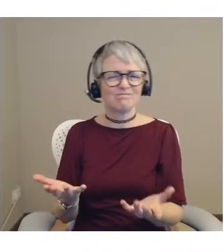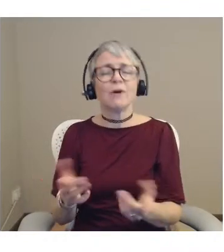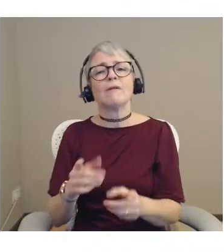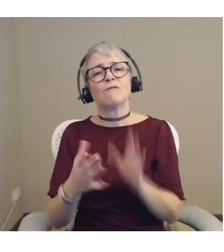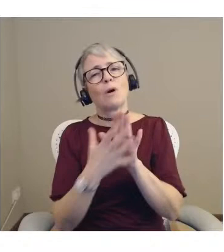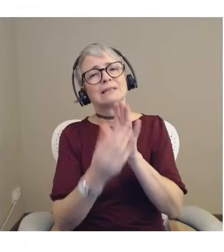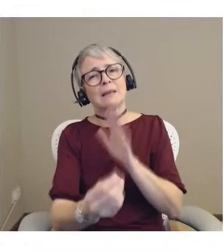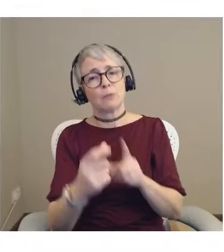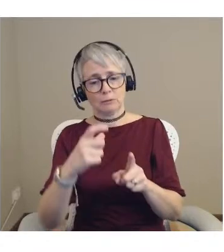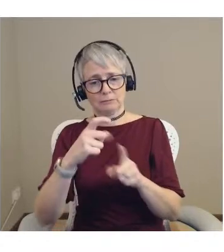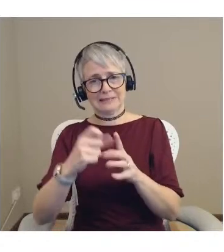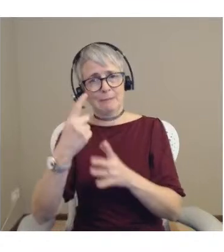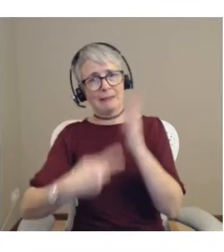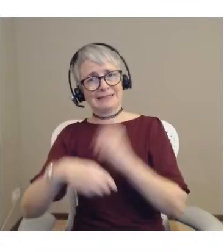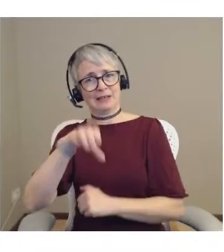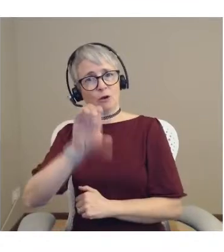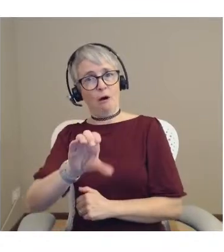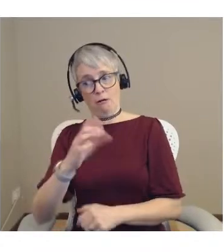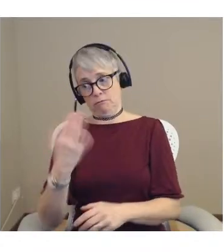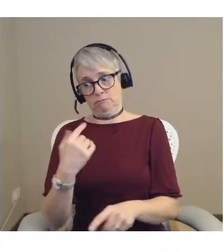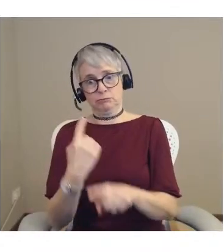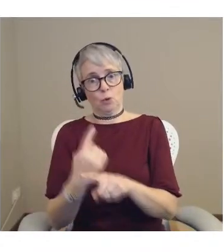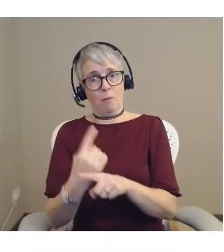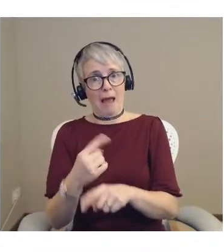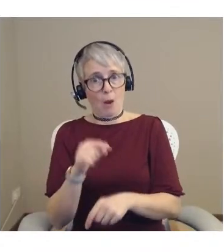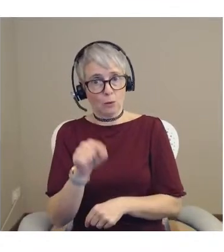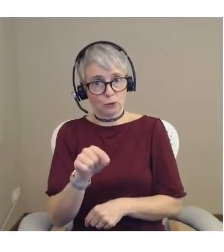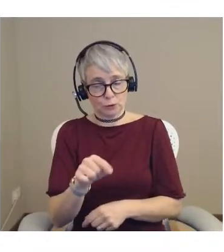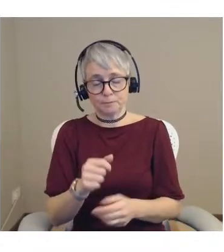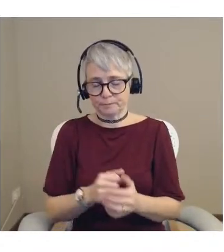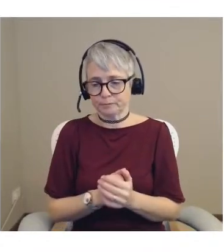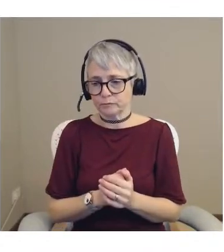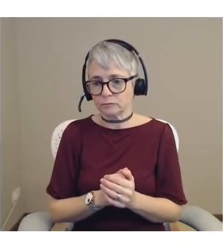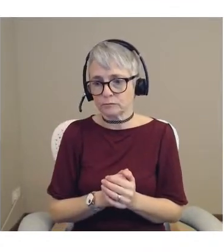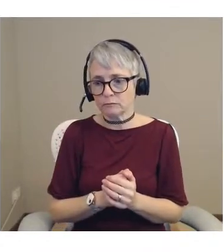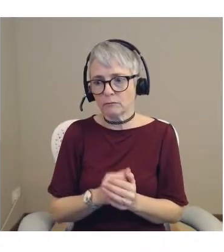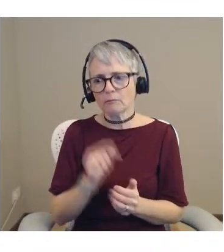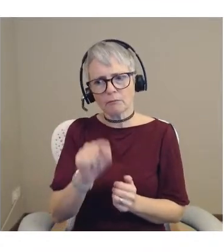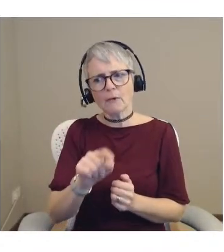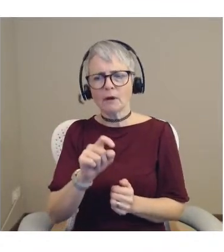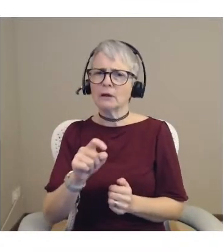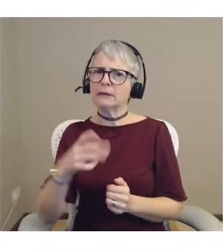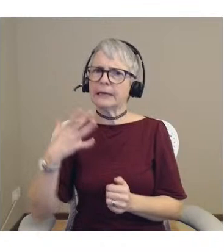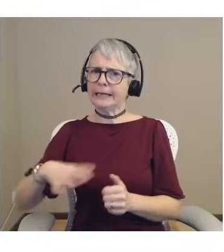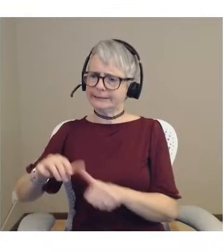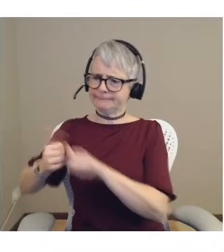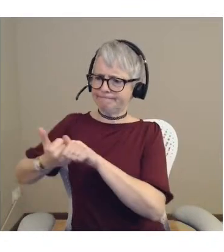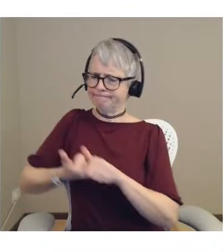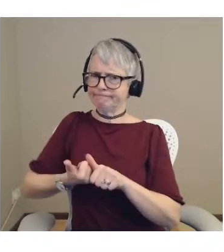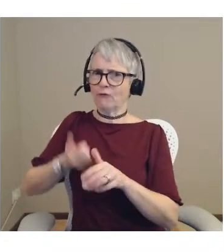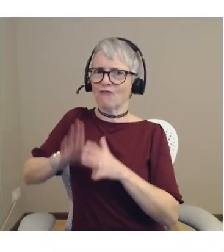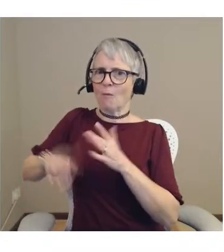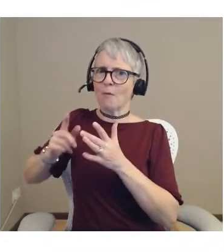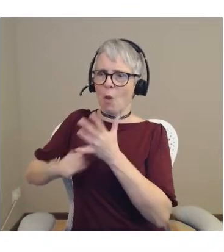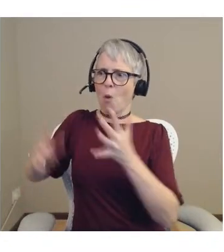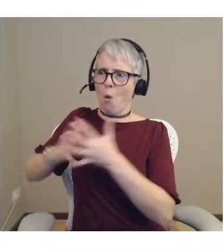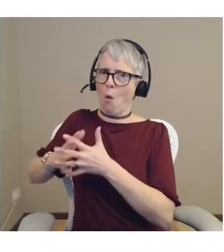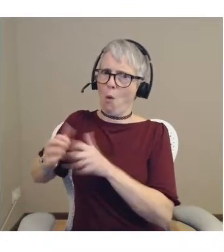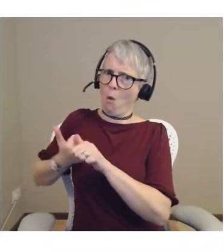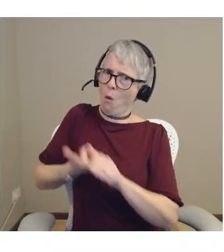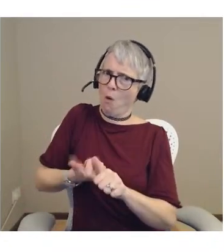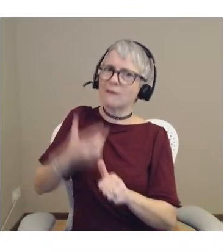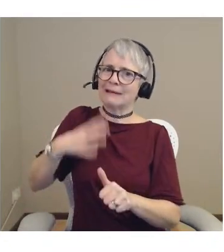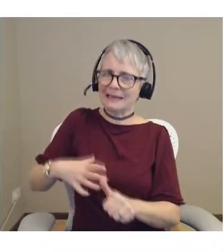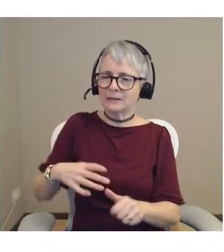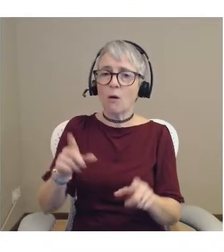that I mentioned before will need a strong legal basis, but also other aspects that are included in the strategy, such